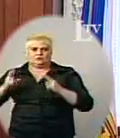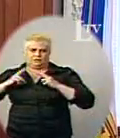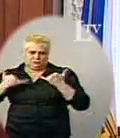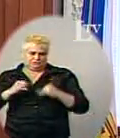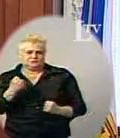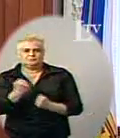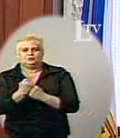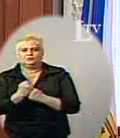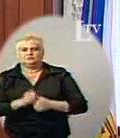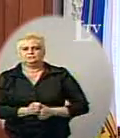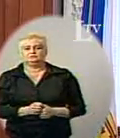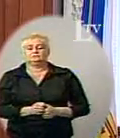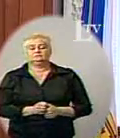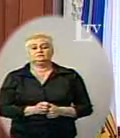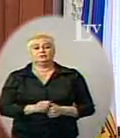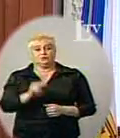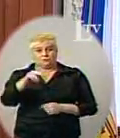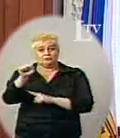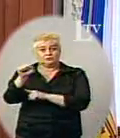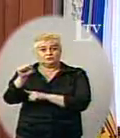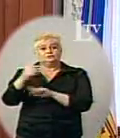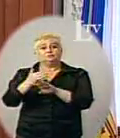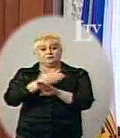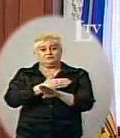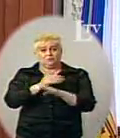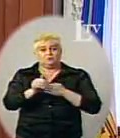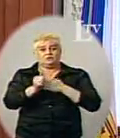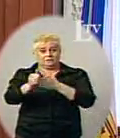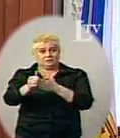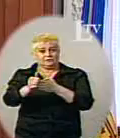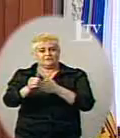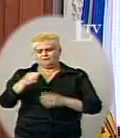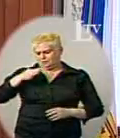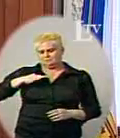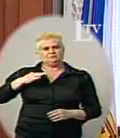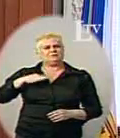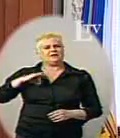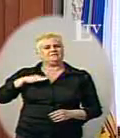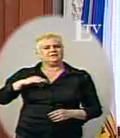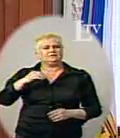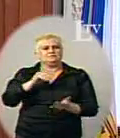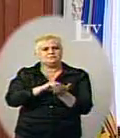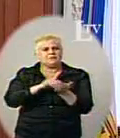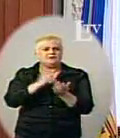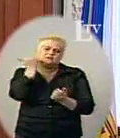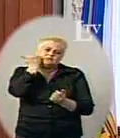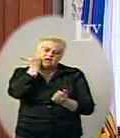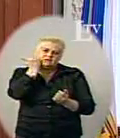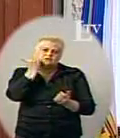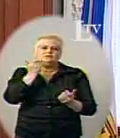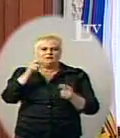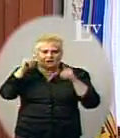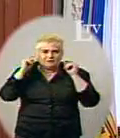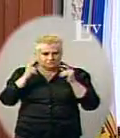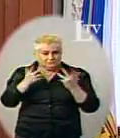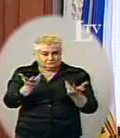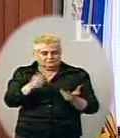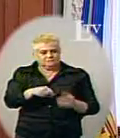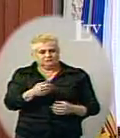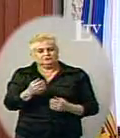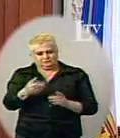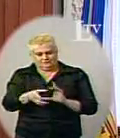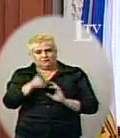Nova Scotia has been a leader in extending benefits to those from our fire services who